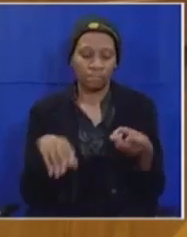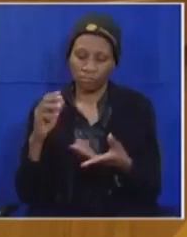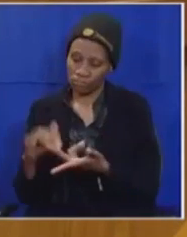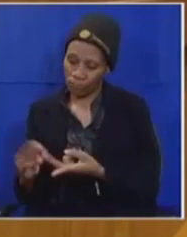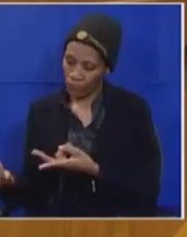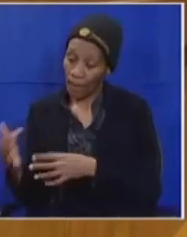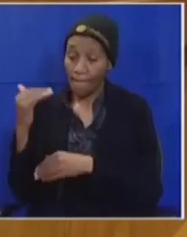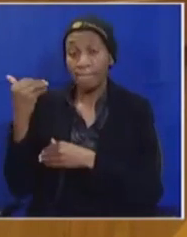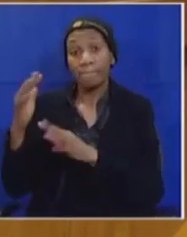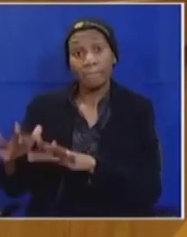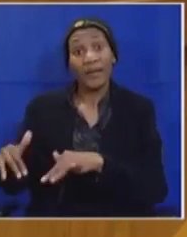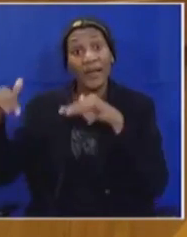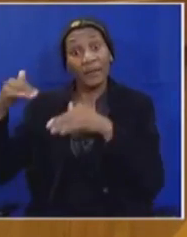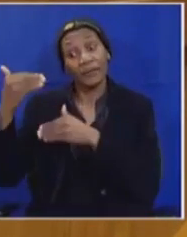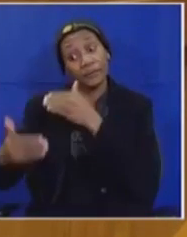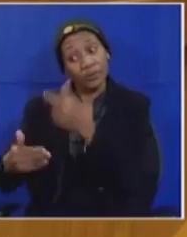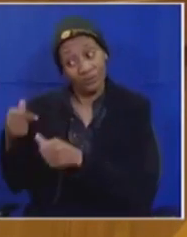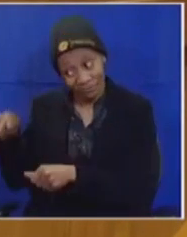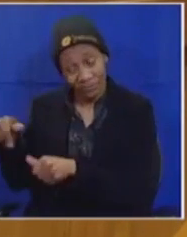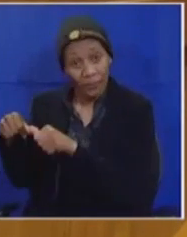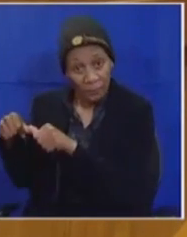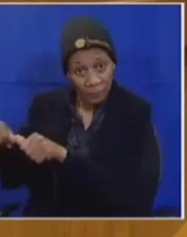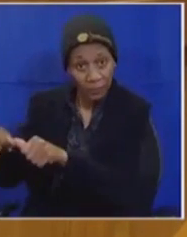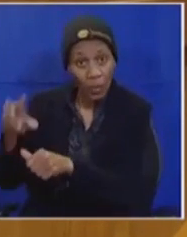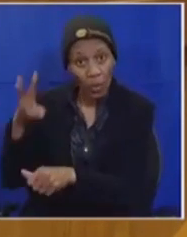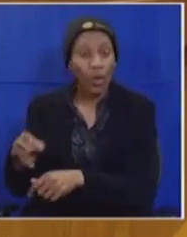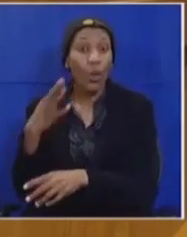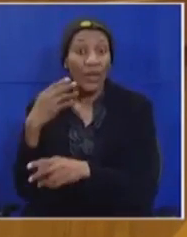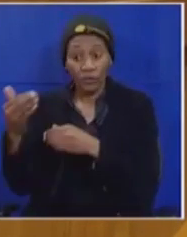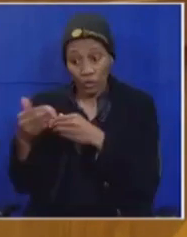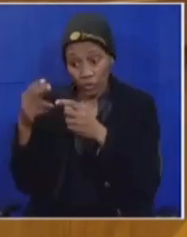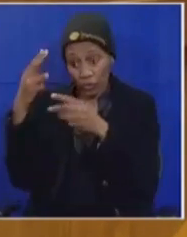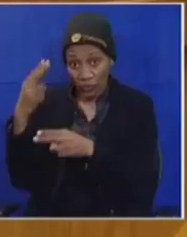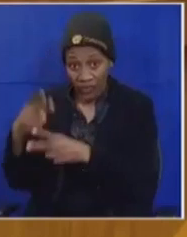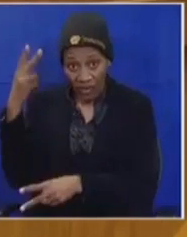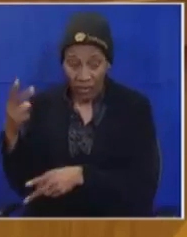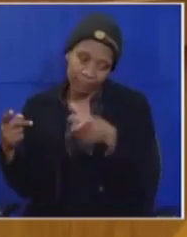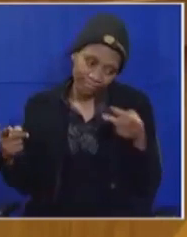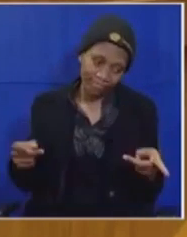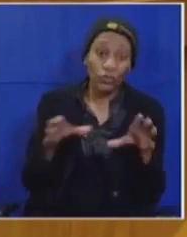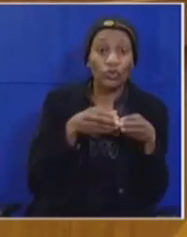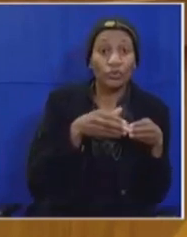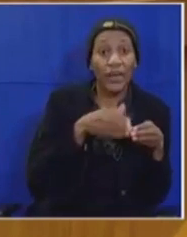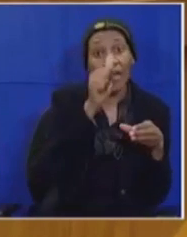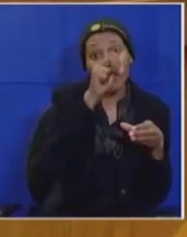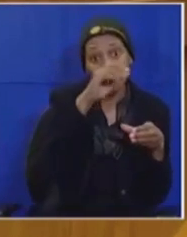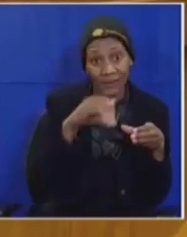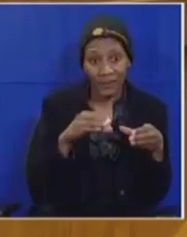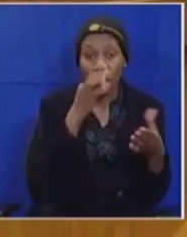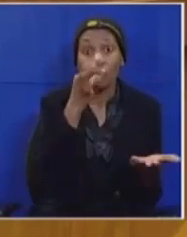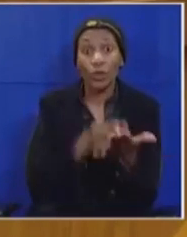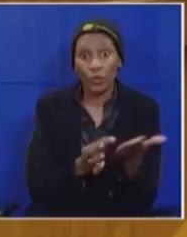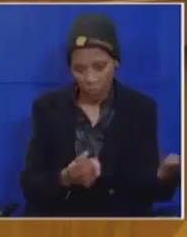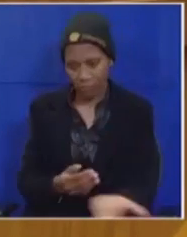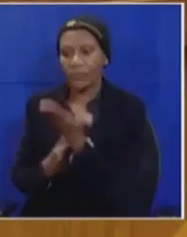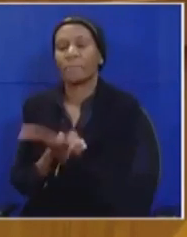process will continue, and as it reaches its fruition, the ANC will put forward this proposal. It will be